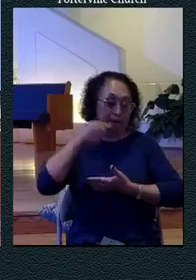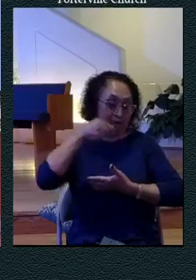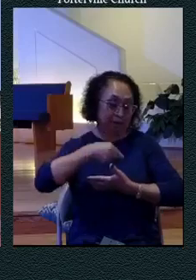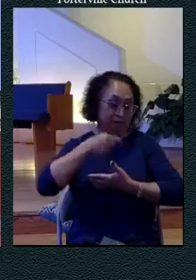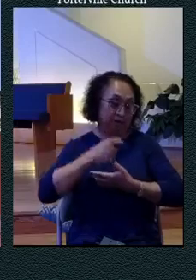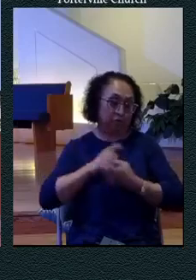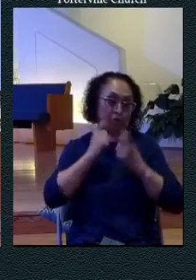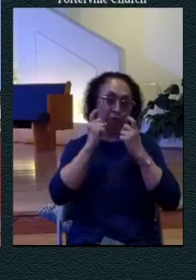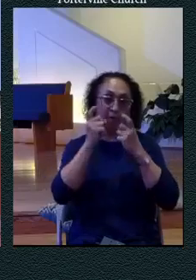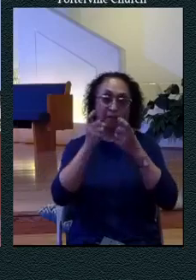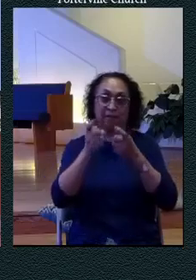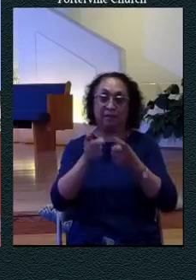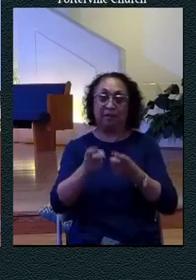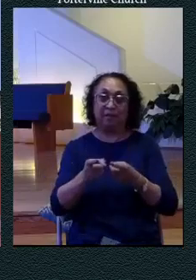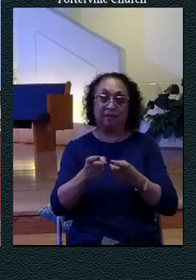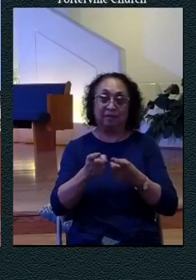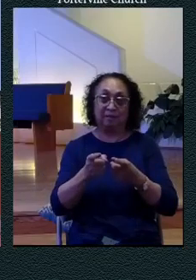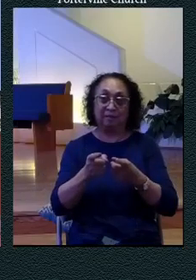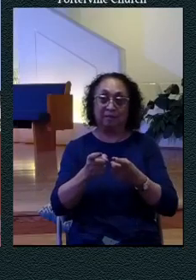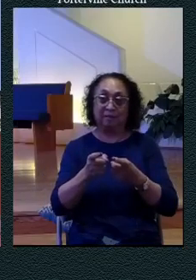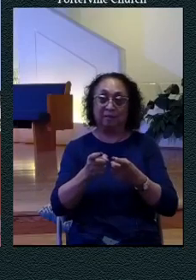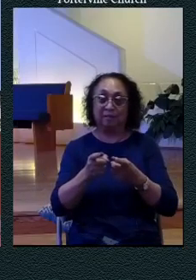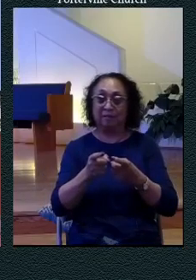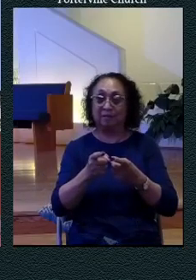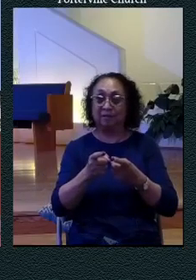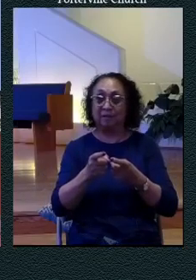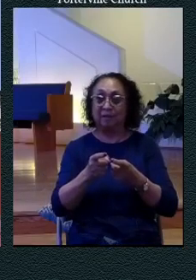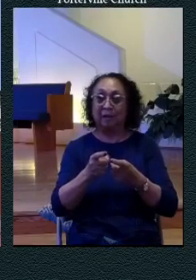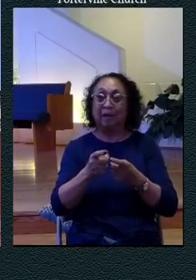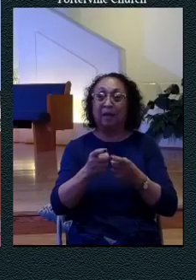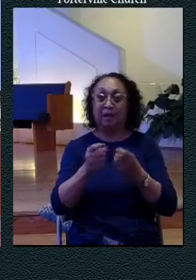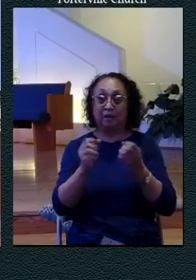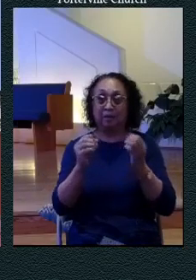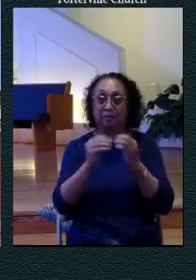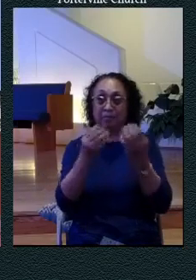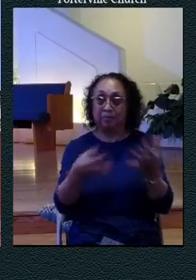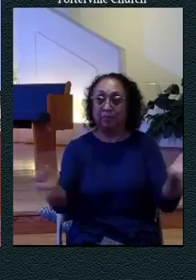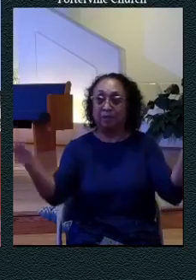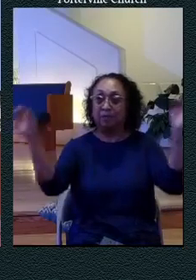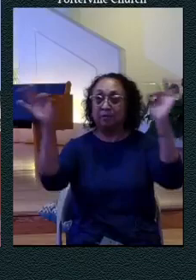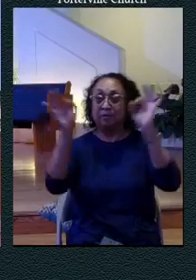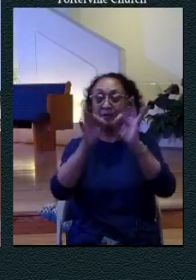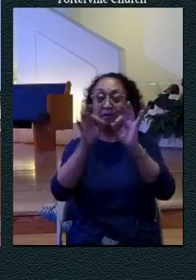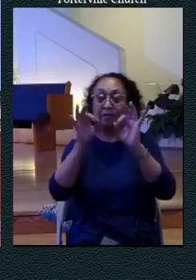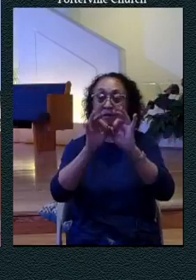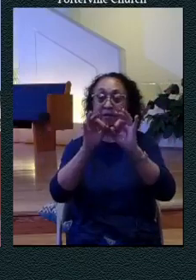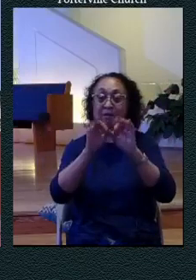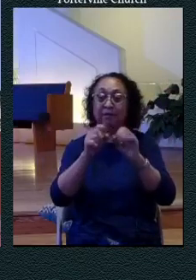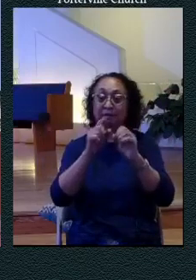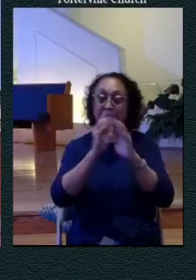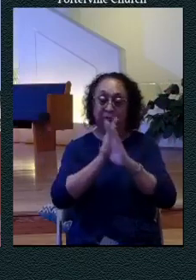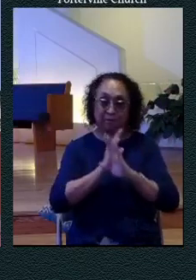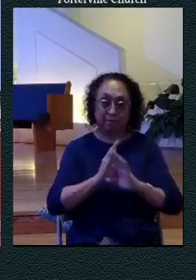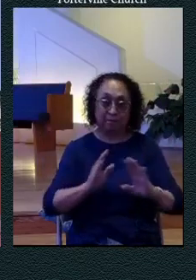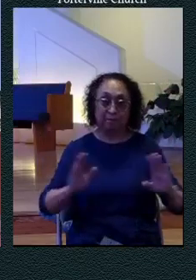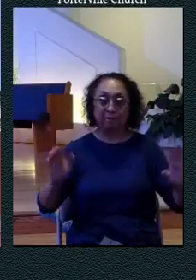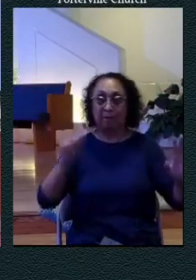pride and joy he gives. But greater still,